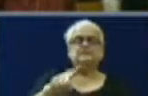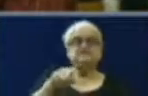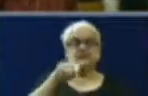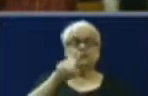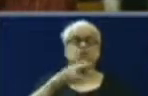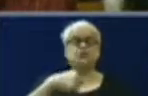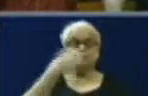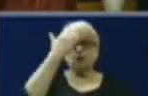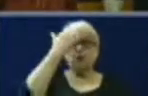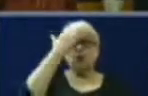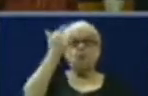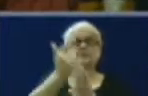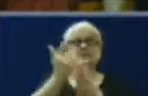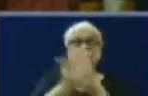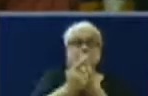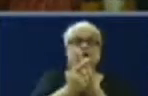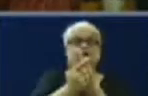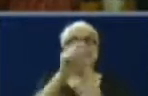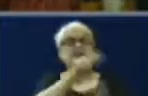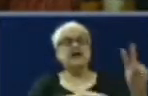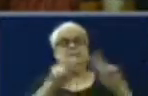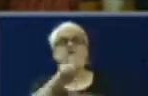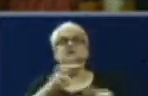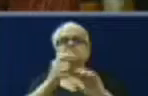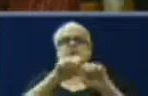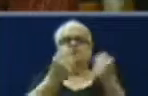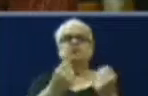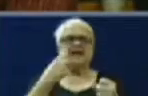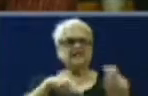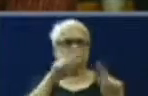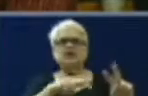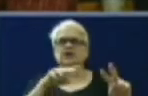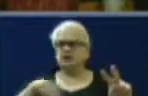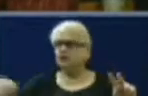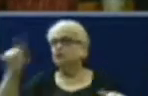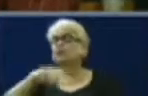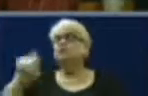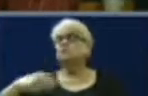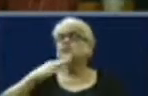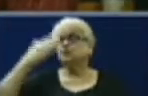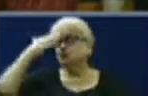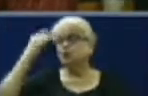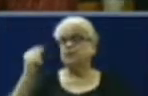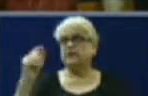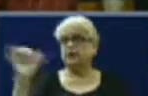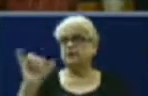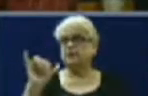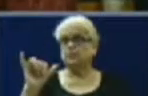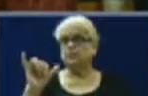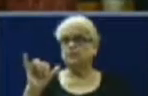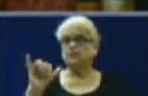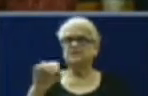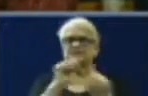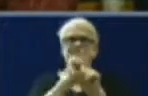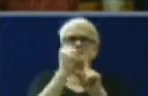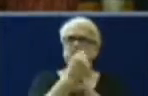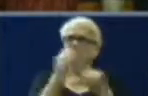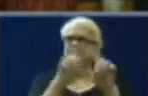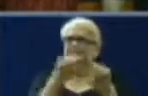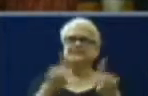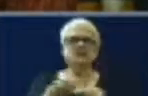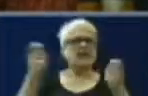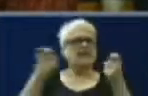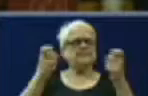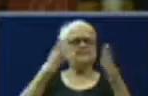been made aware of the very law I observe being broken. The situation in this district is sad. The administrative leadership